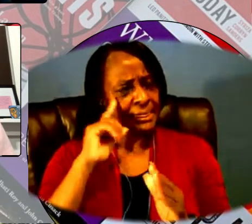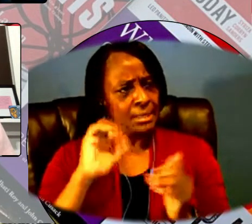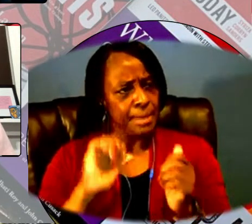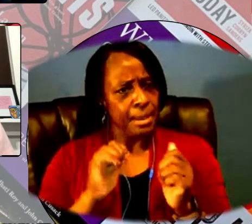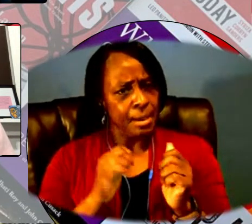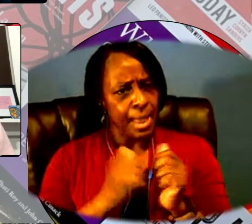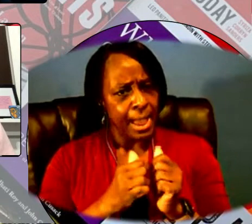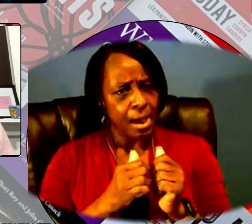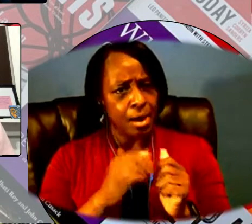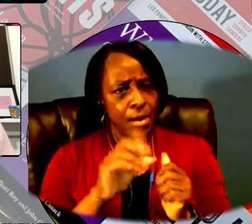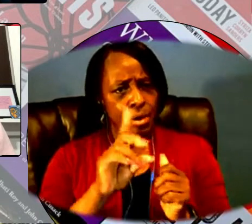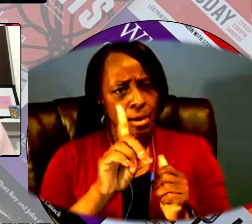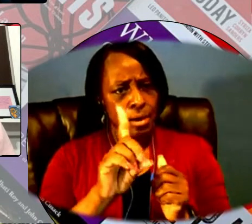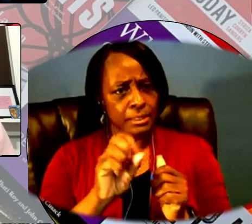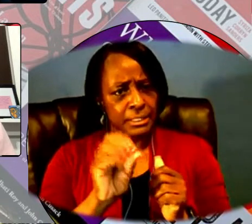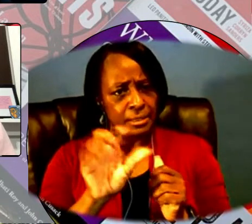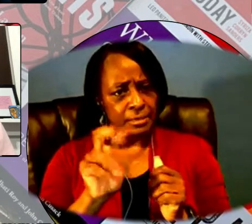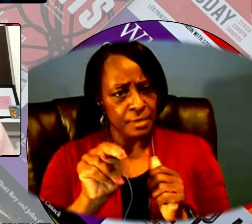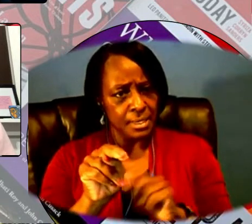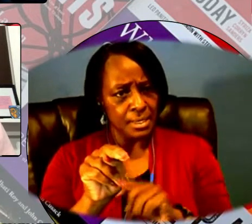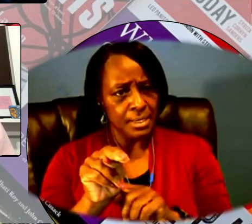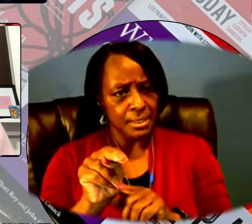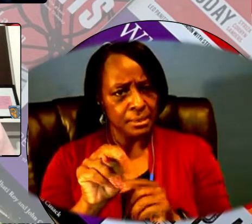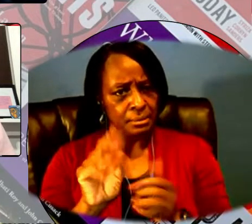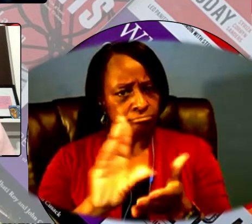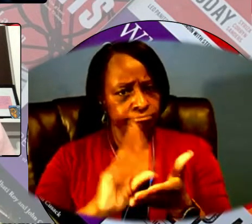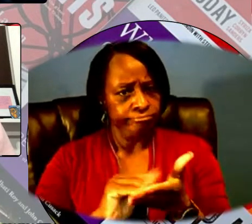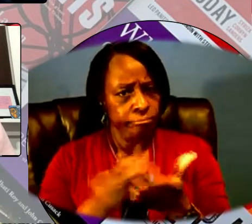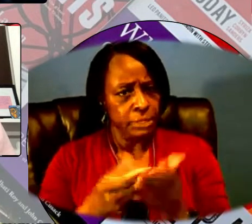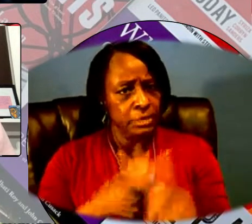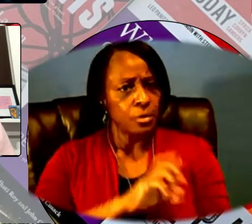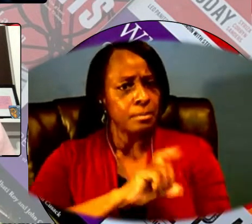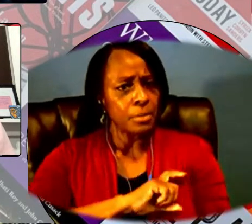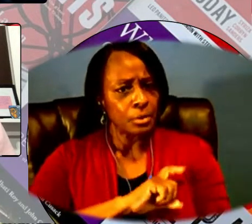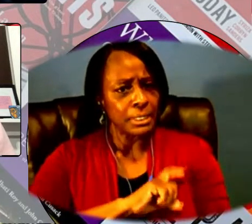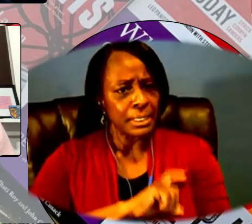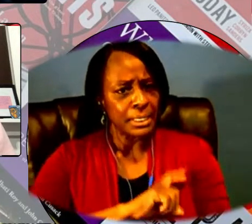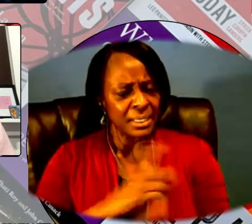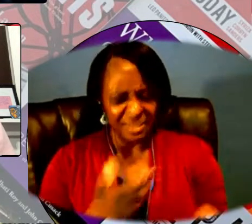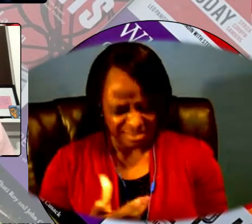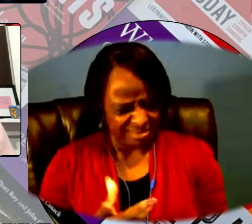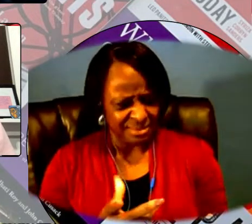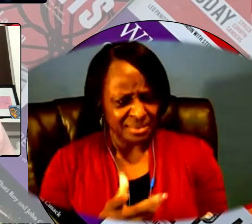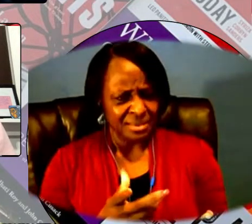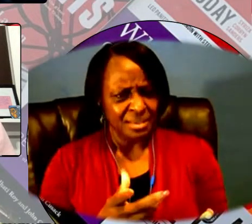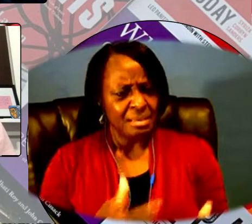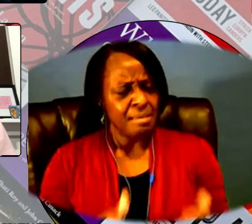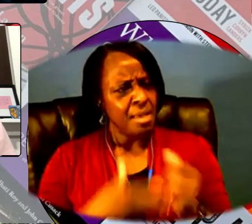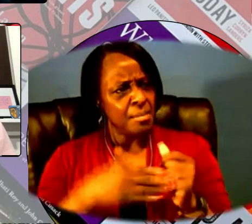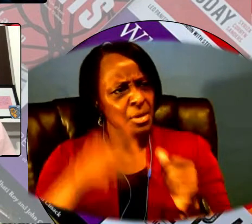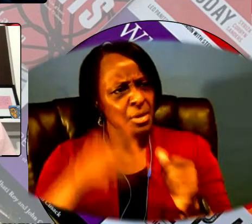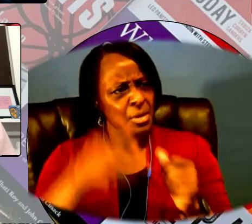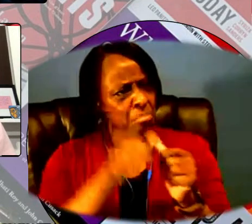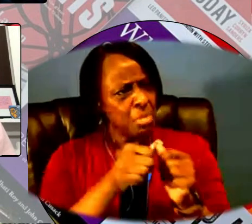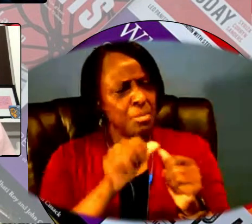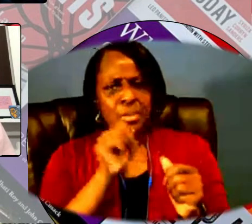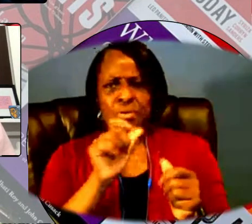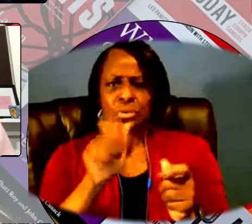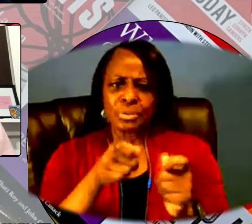defund moment calls for us to acknowledge that there's no such thing as a sanctuary